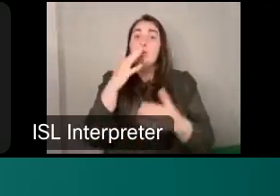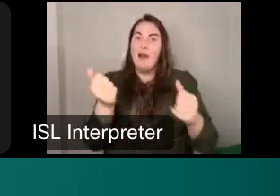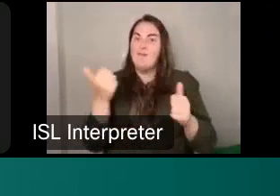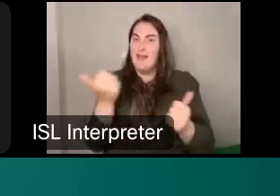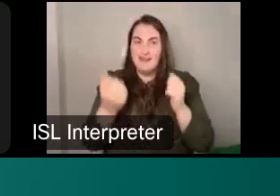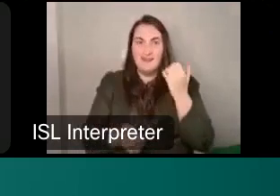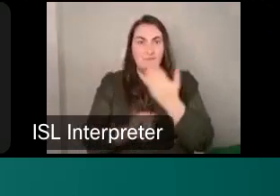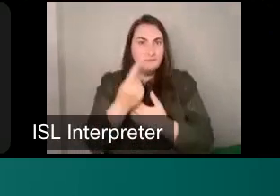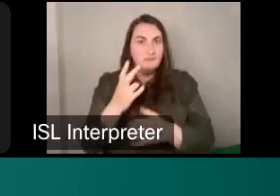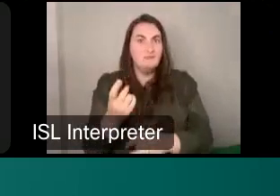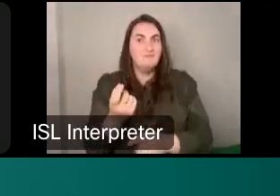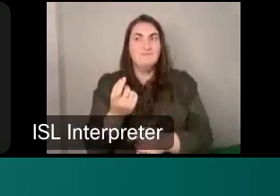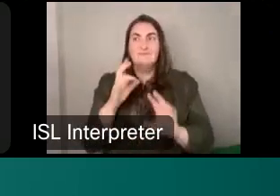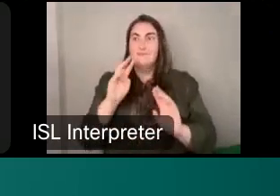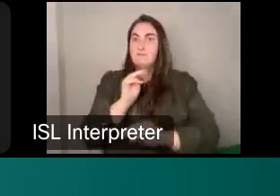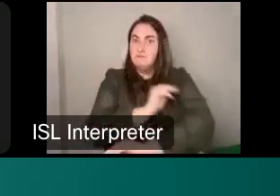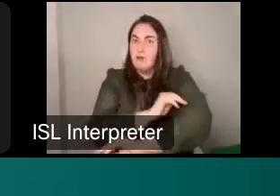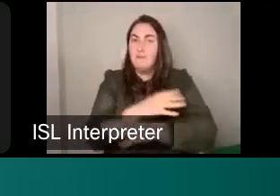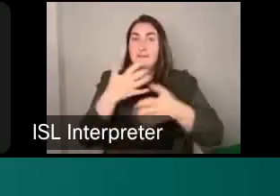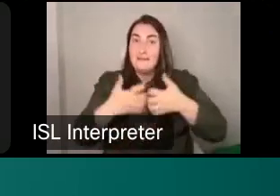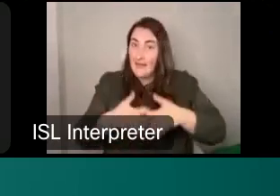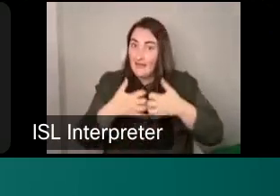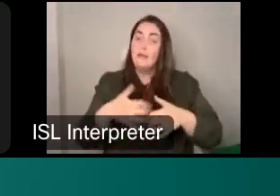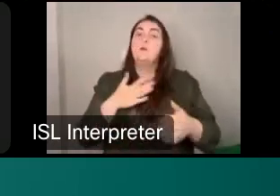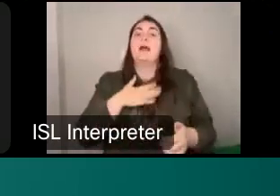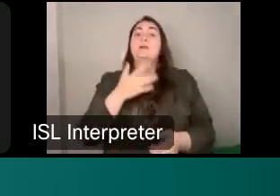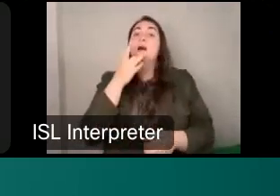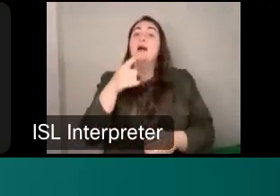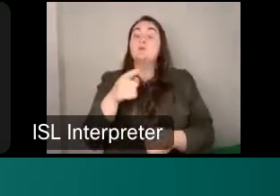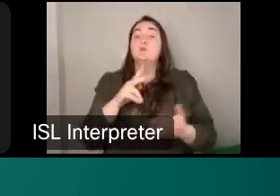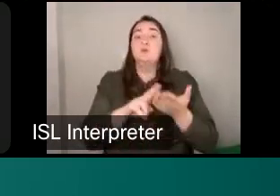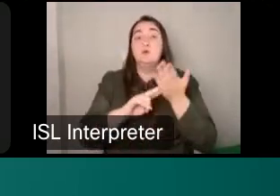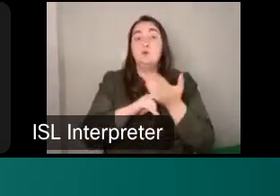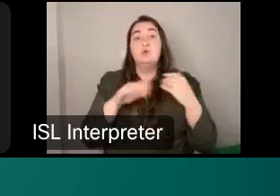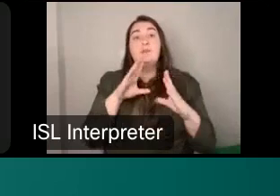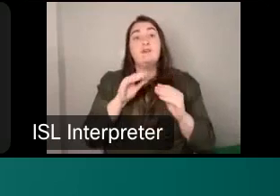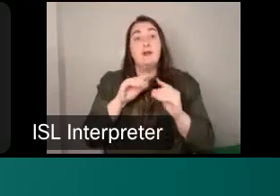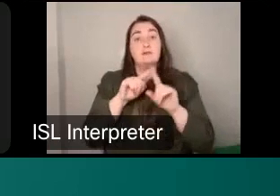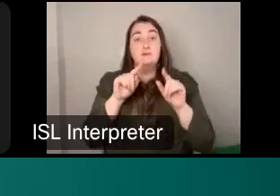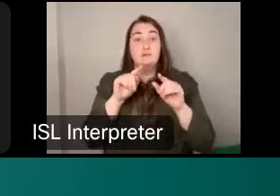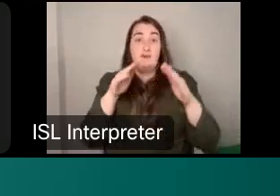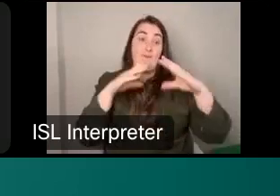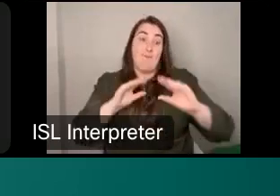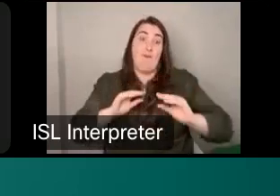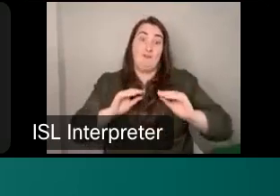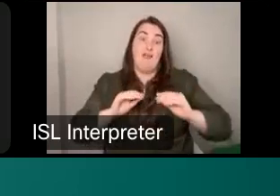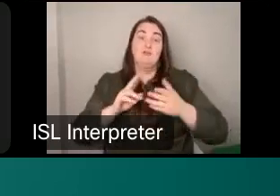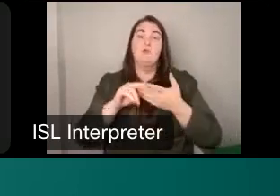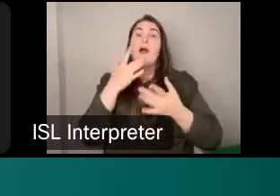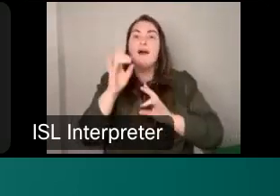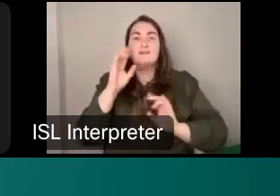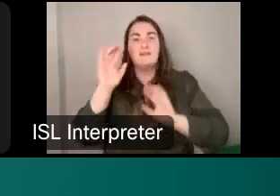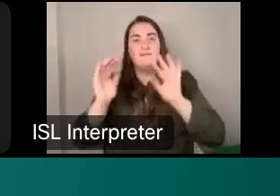issues technically, we do advise you to use the chat box to ask our facilitators for